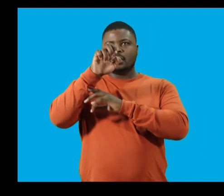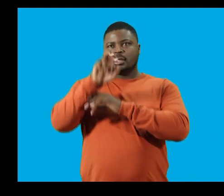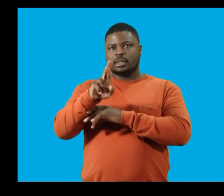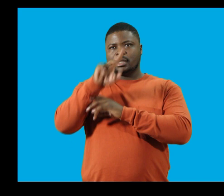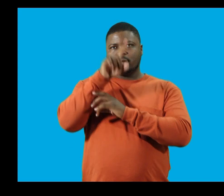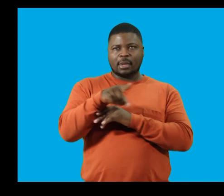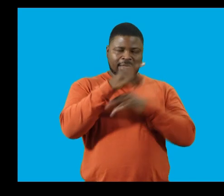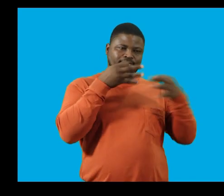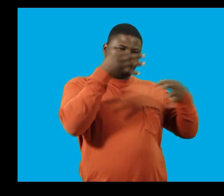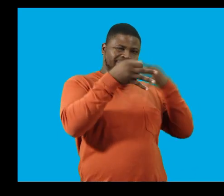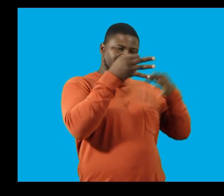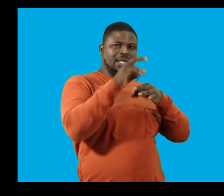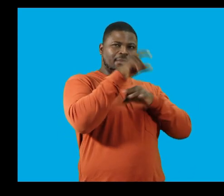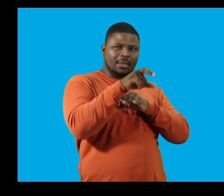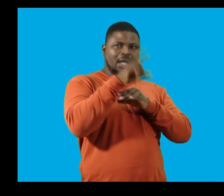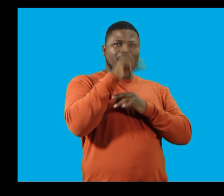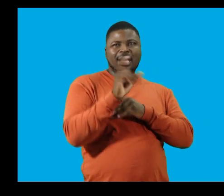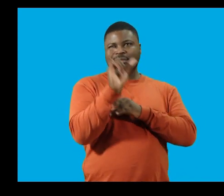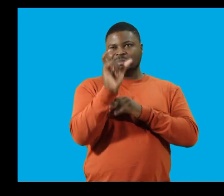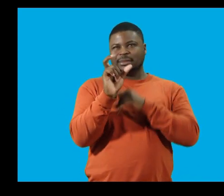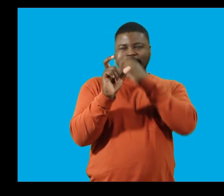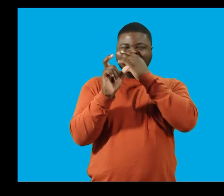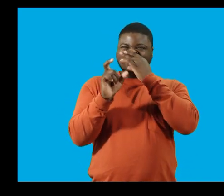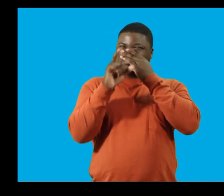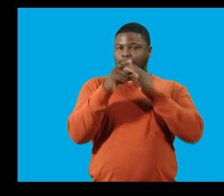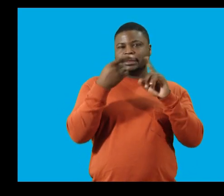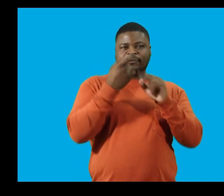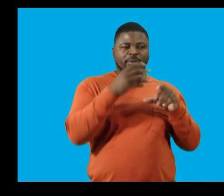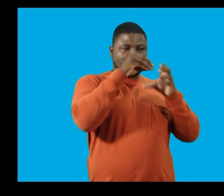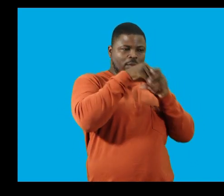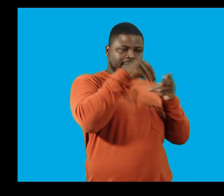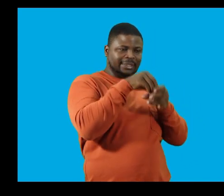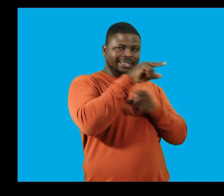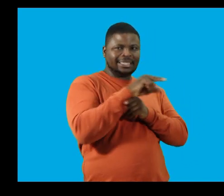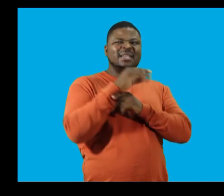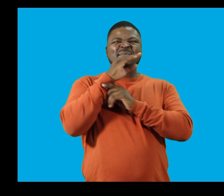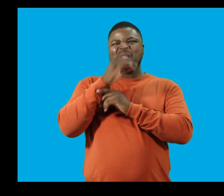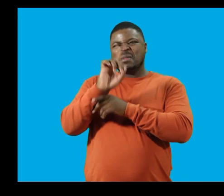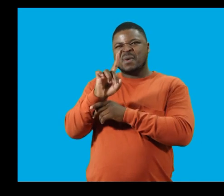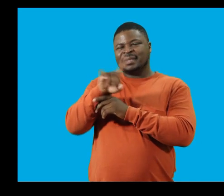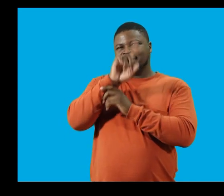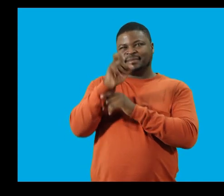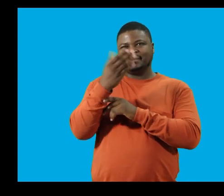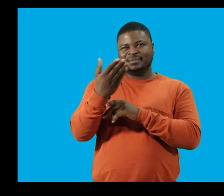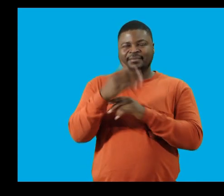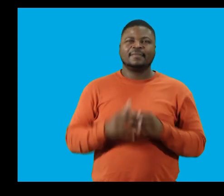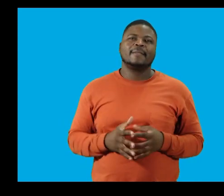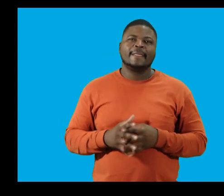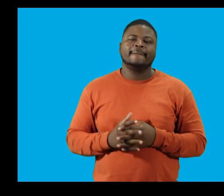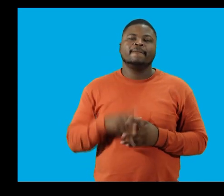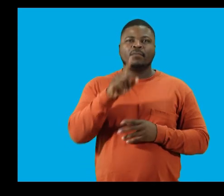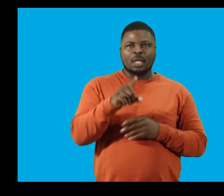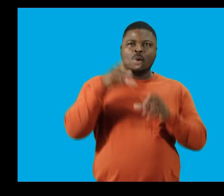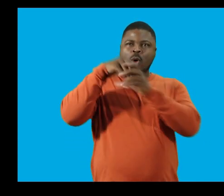now we need to remember the given context. What is the given context? The given context is the